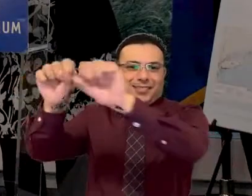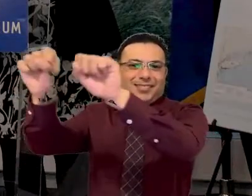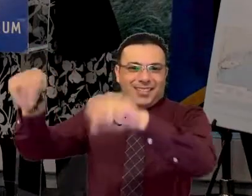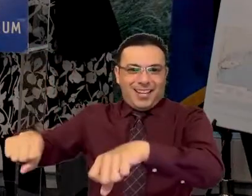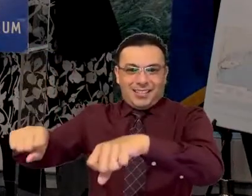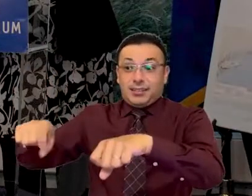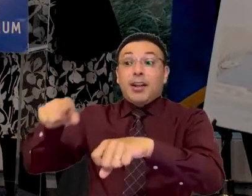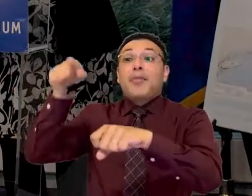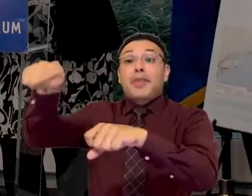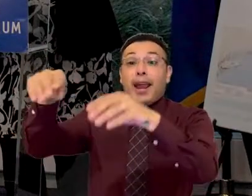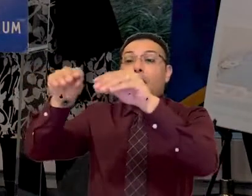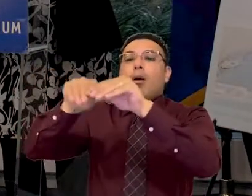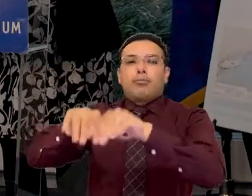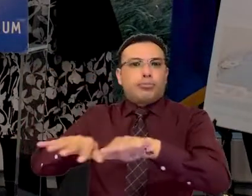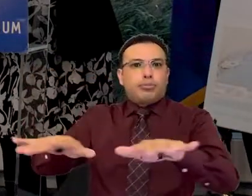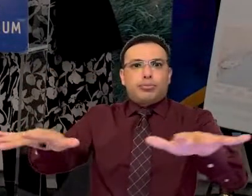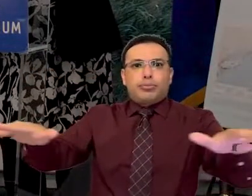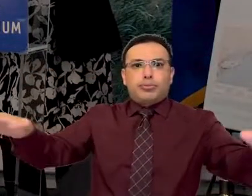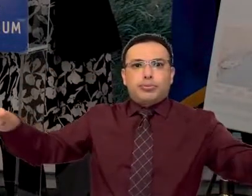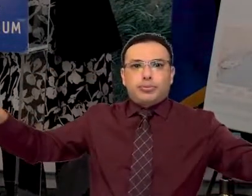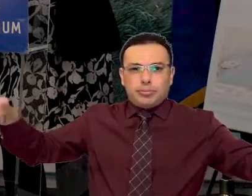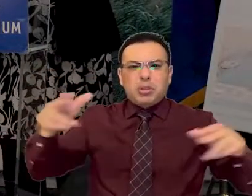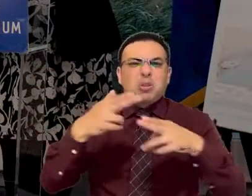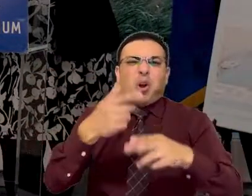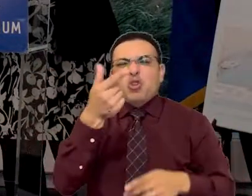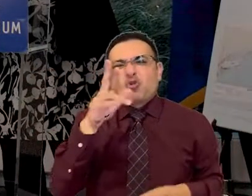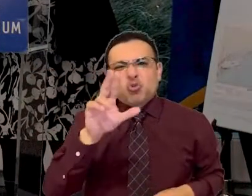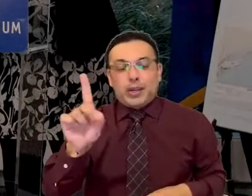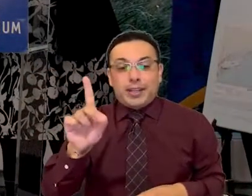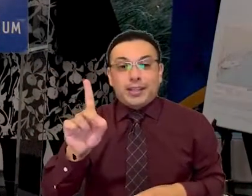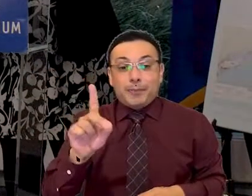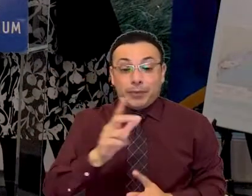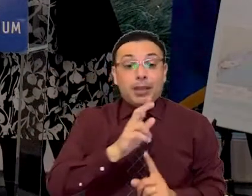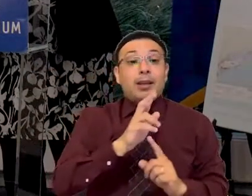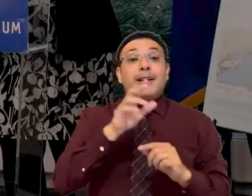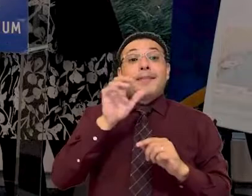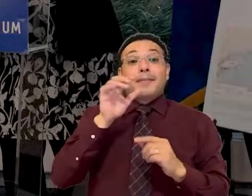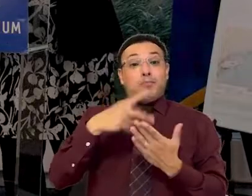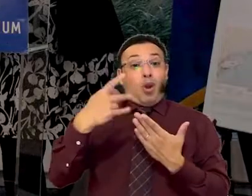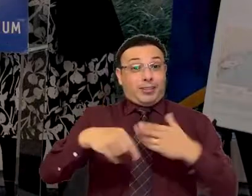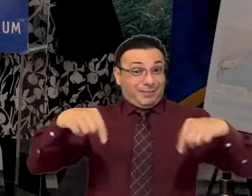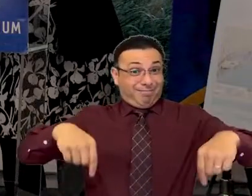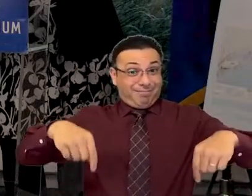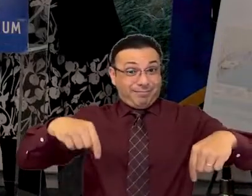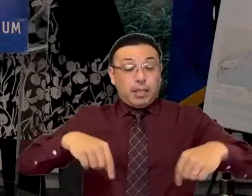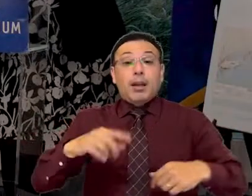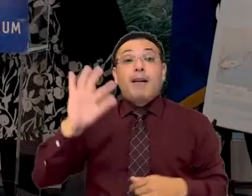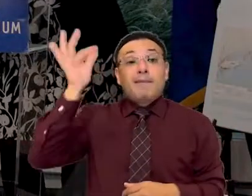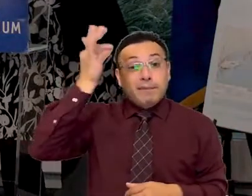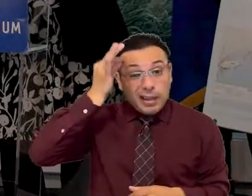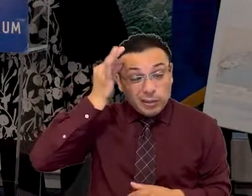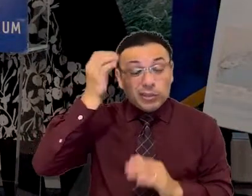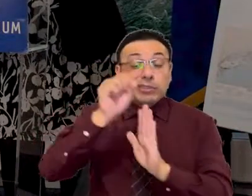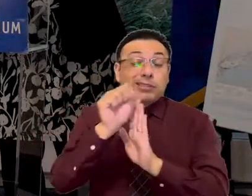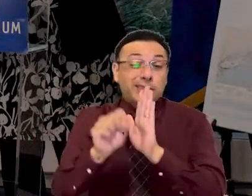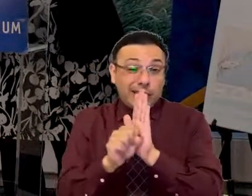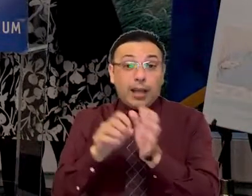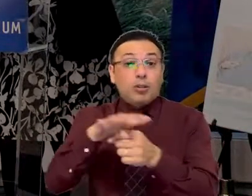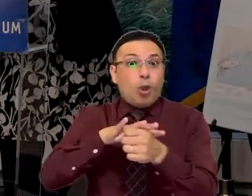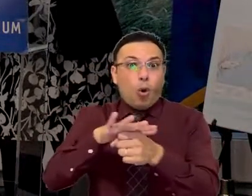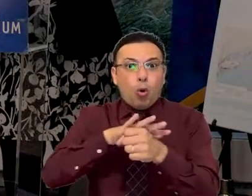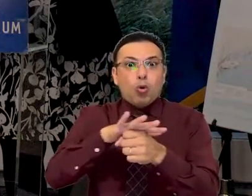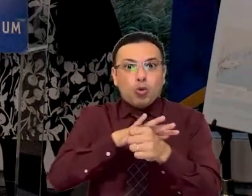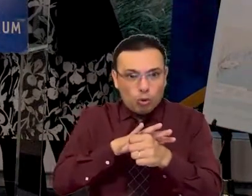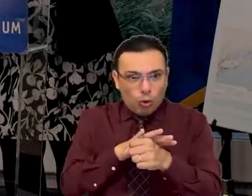distributed to our grid. So offshore wind projects go through federal, state, and local jurisdictions, which means we have to go